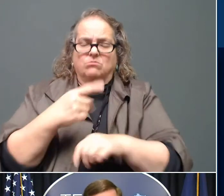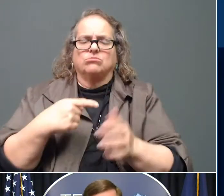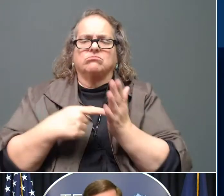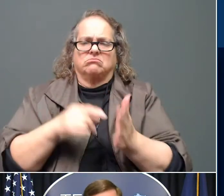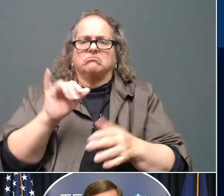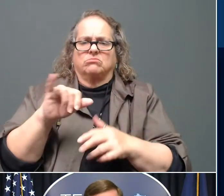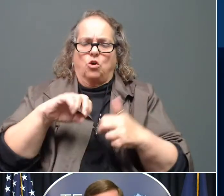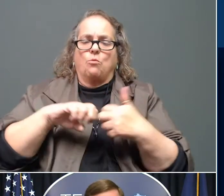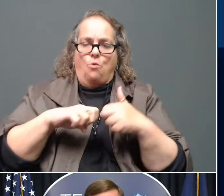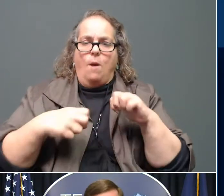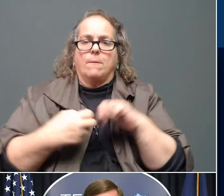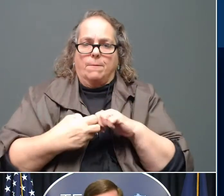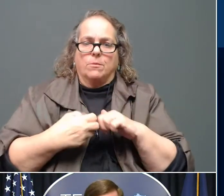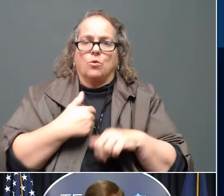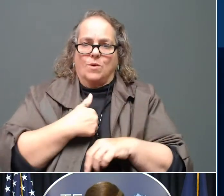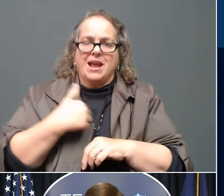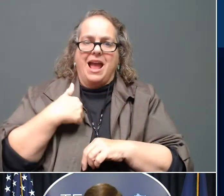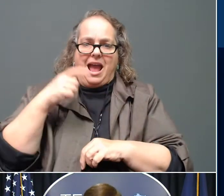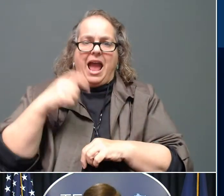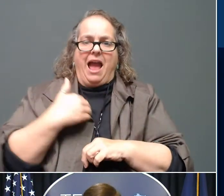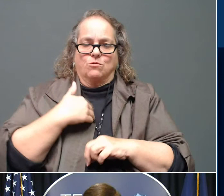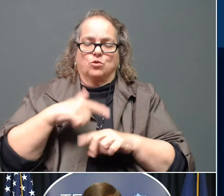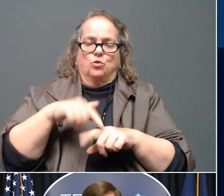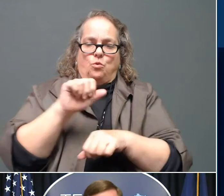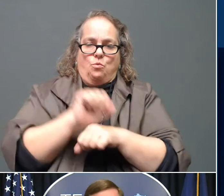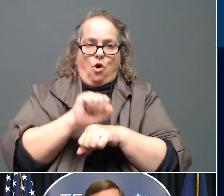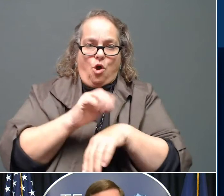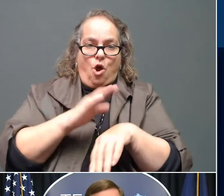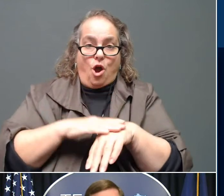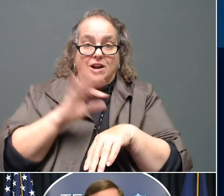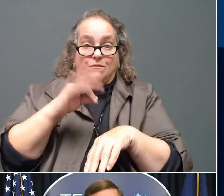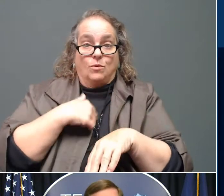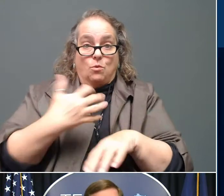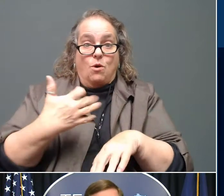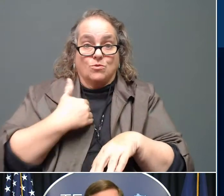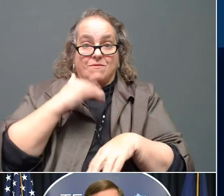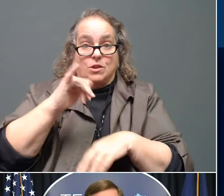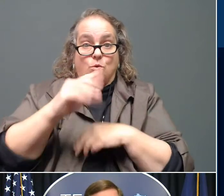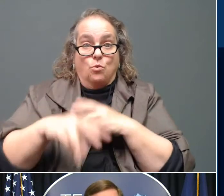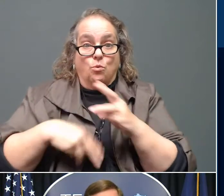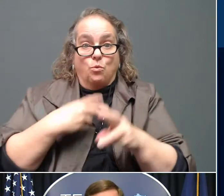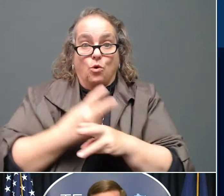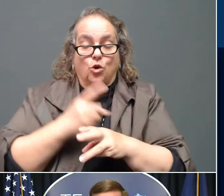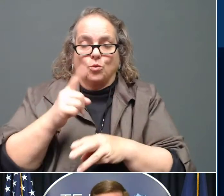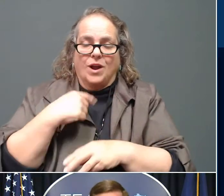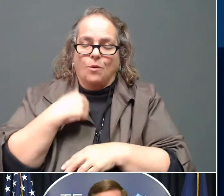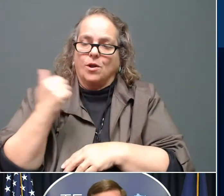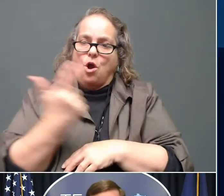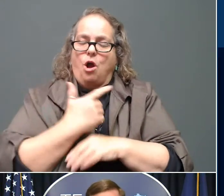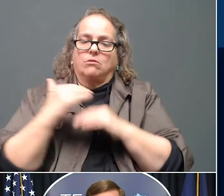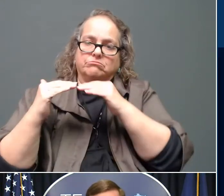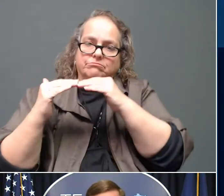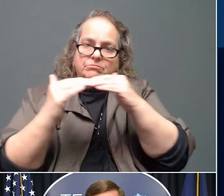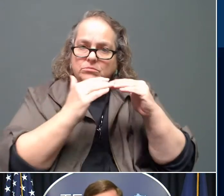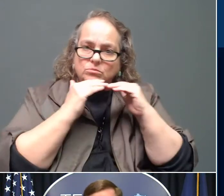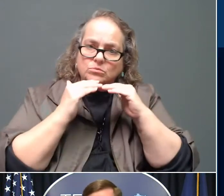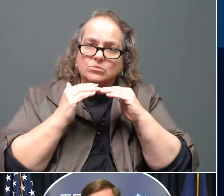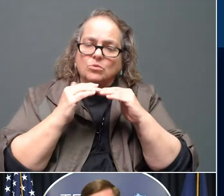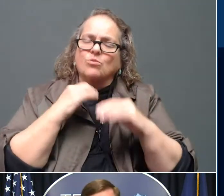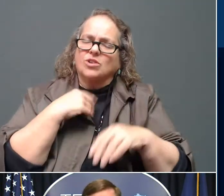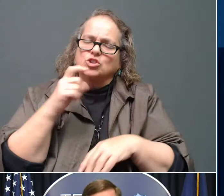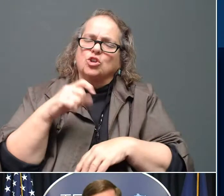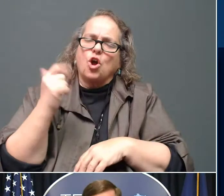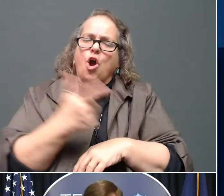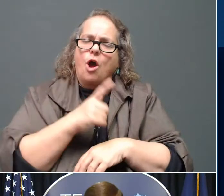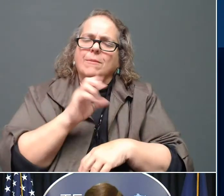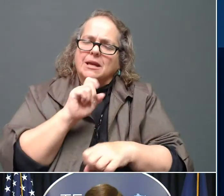have to work on if we want to have that world that I think we're all committed, or I hope we're all committed, or we should all